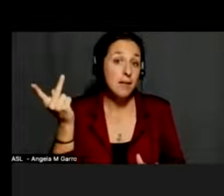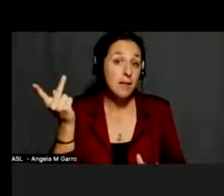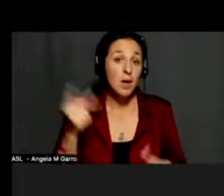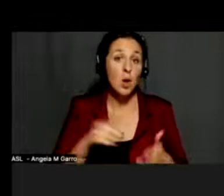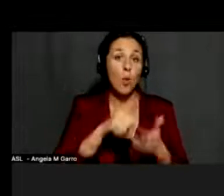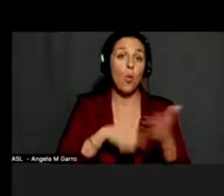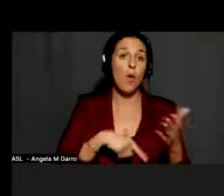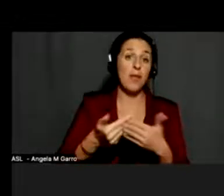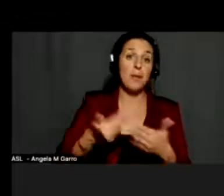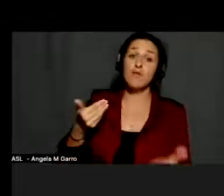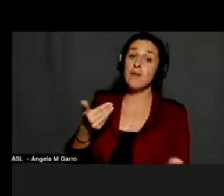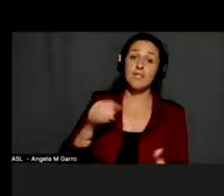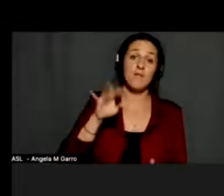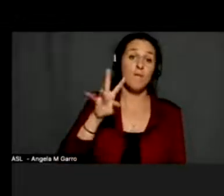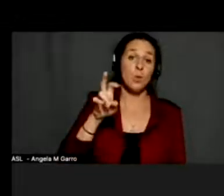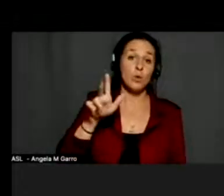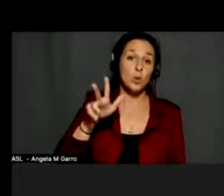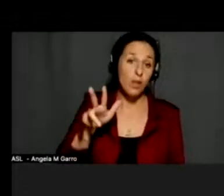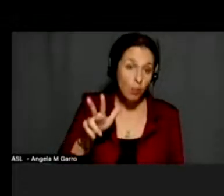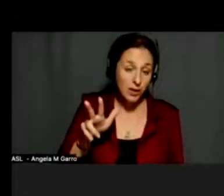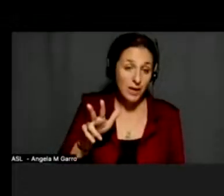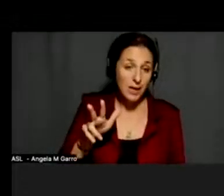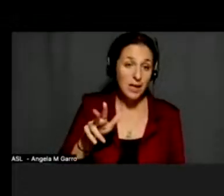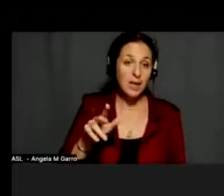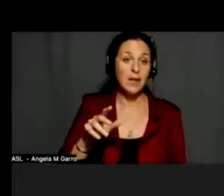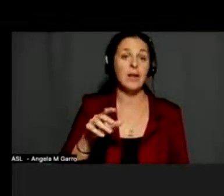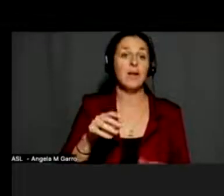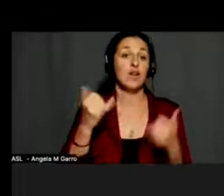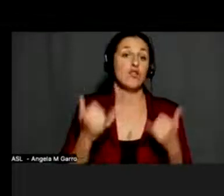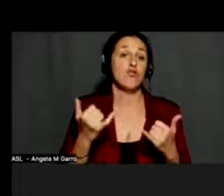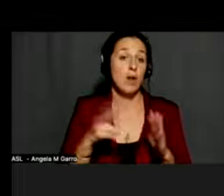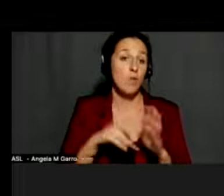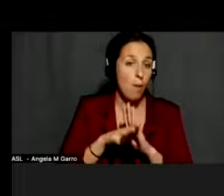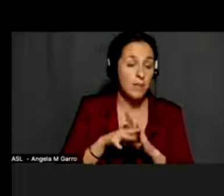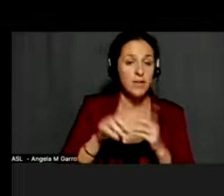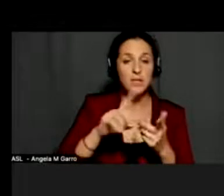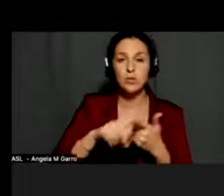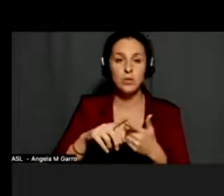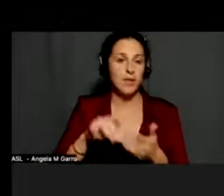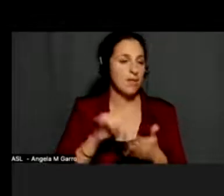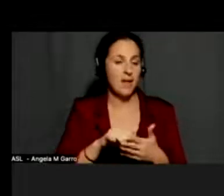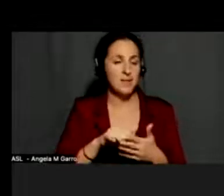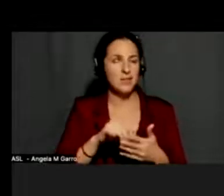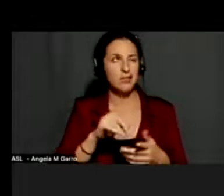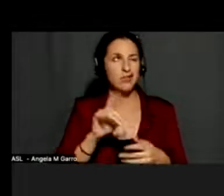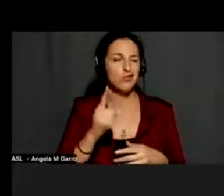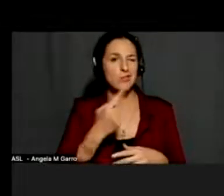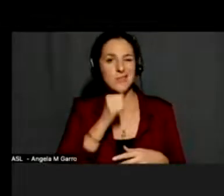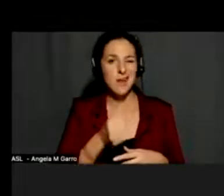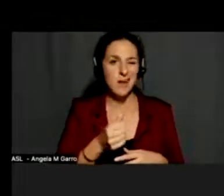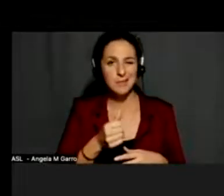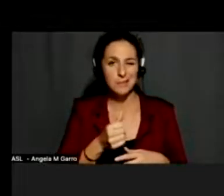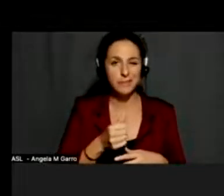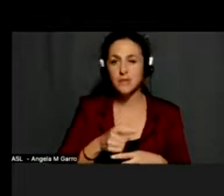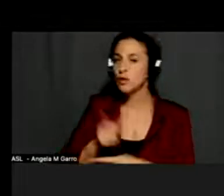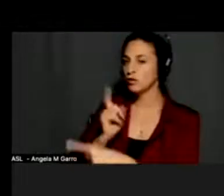at 423 and of our current enrollment to that's just not the. That's